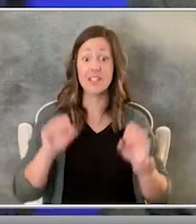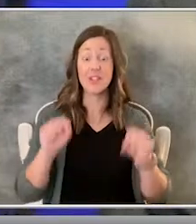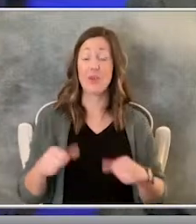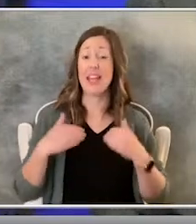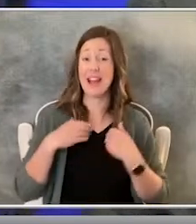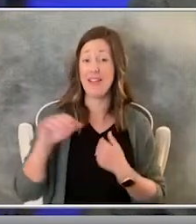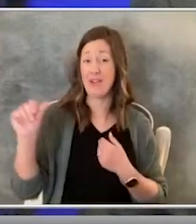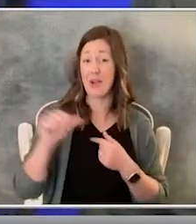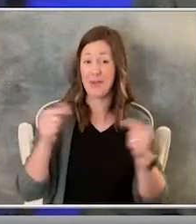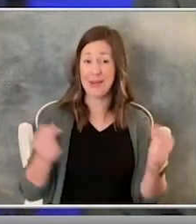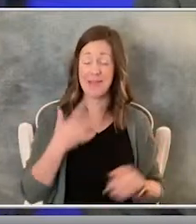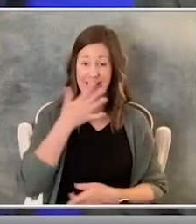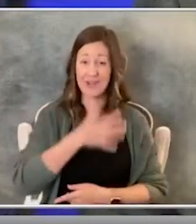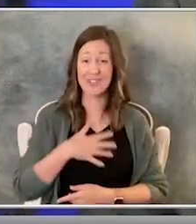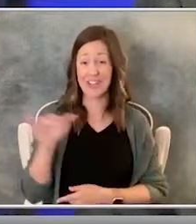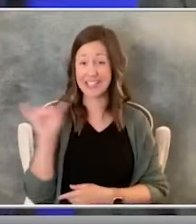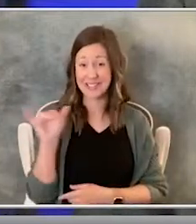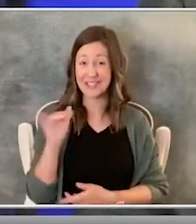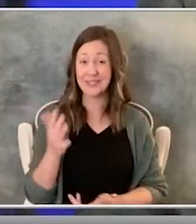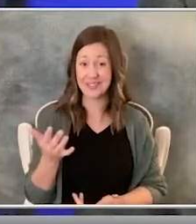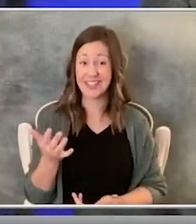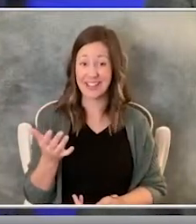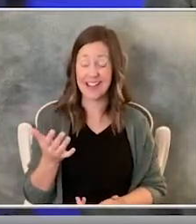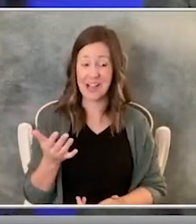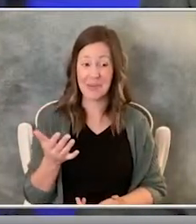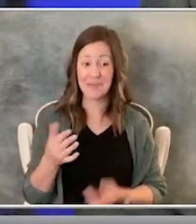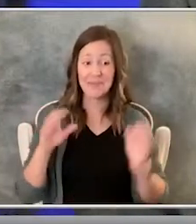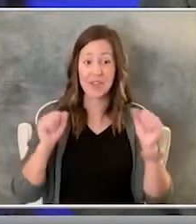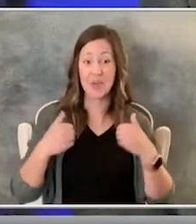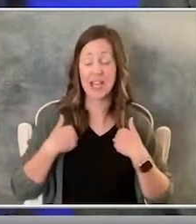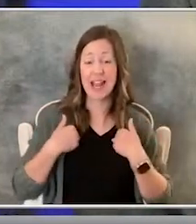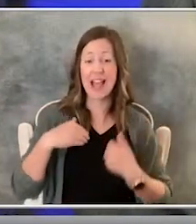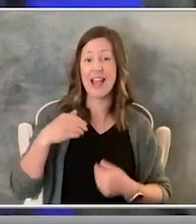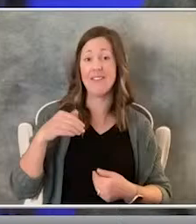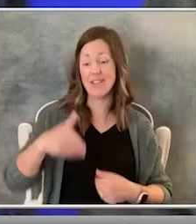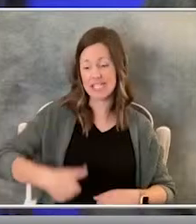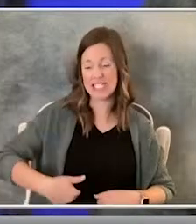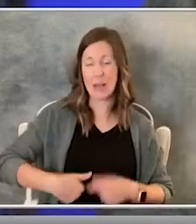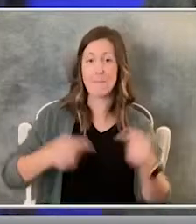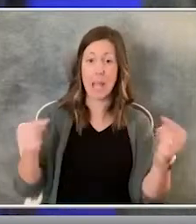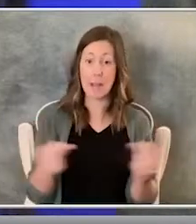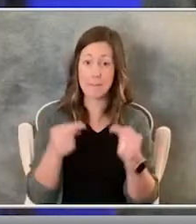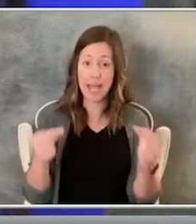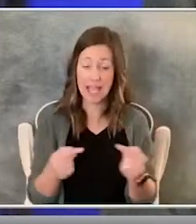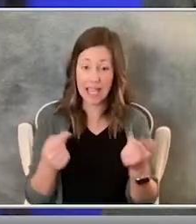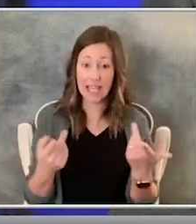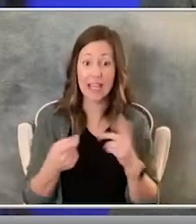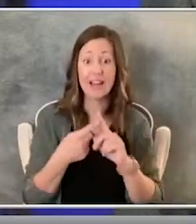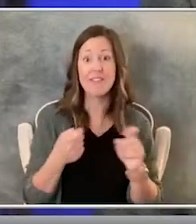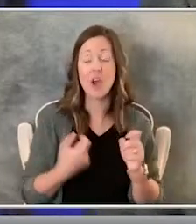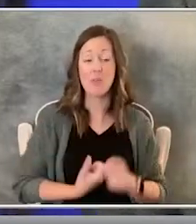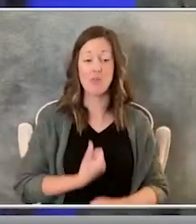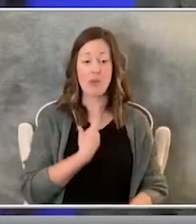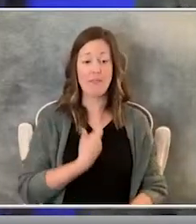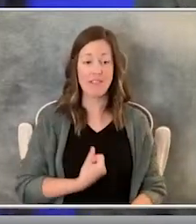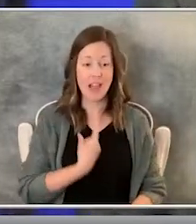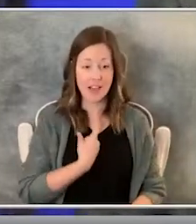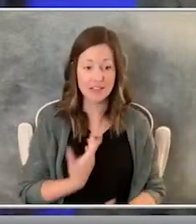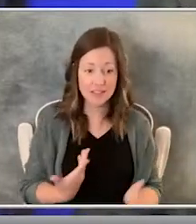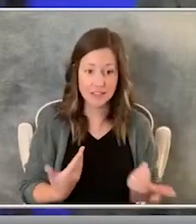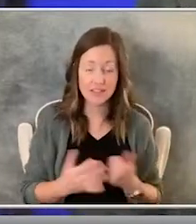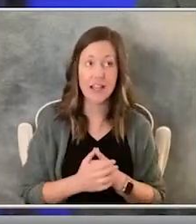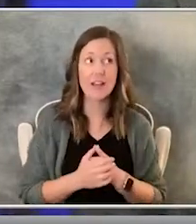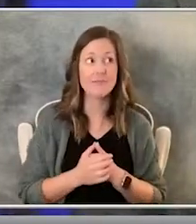common presentation. It was just classically described in the old. That's what we see in cartoons or in, you know, the person clutching